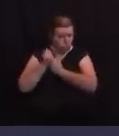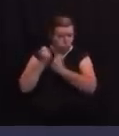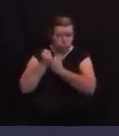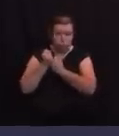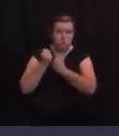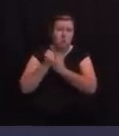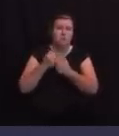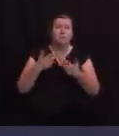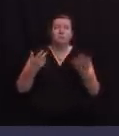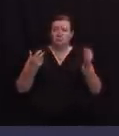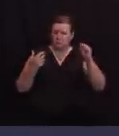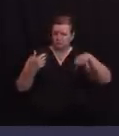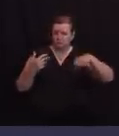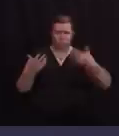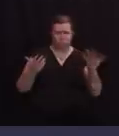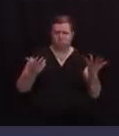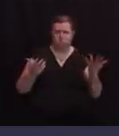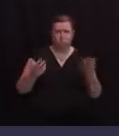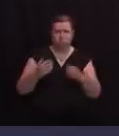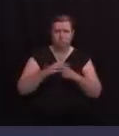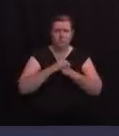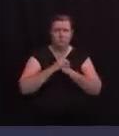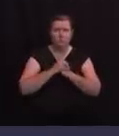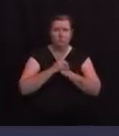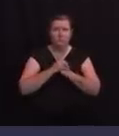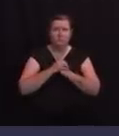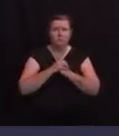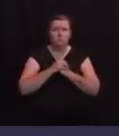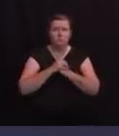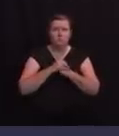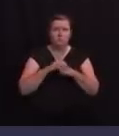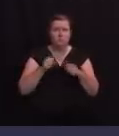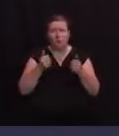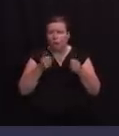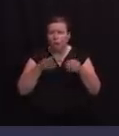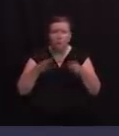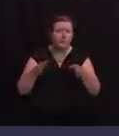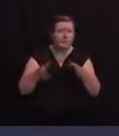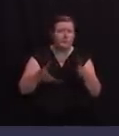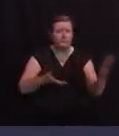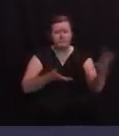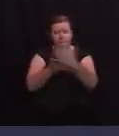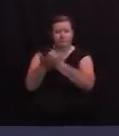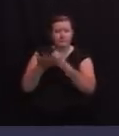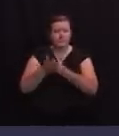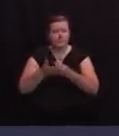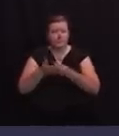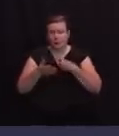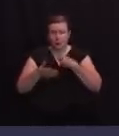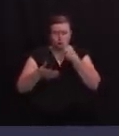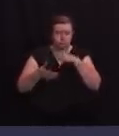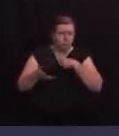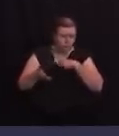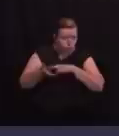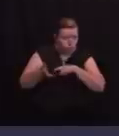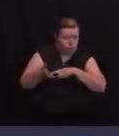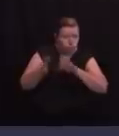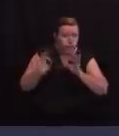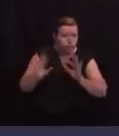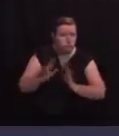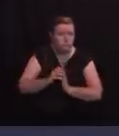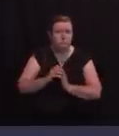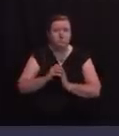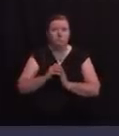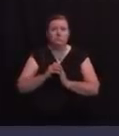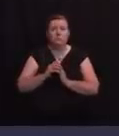constructive on? The answer is yes, and or other sources of money. On the status of the $40 million and whether or not, to what degree that's been